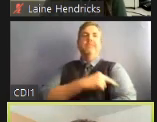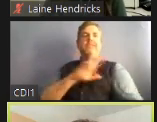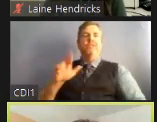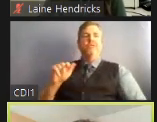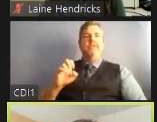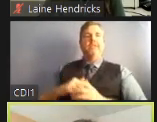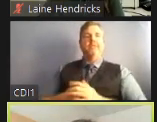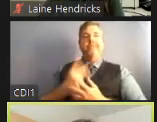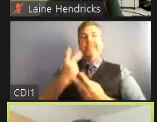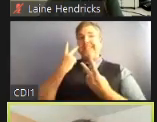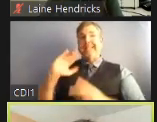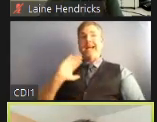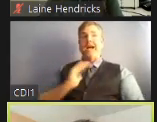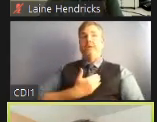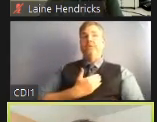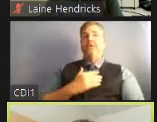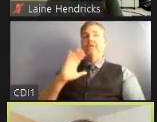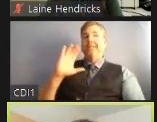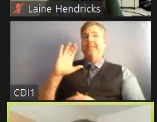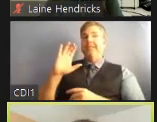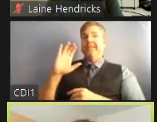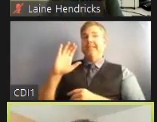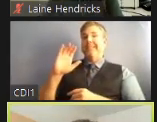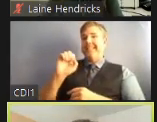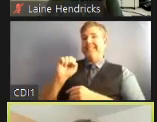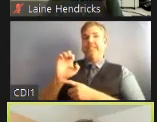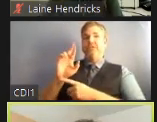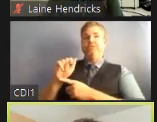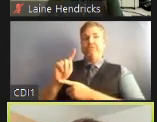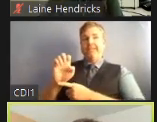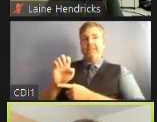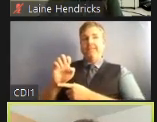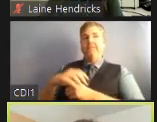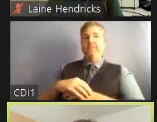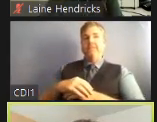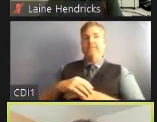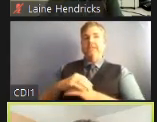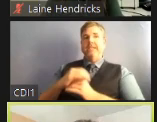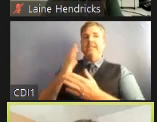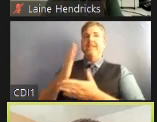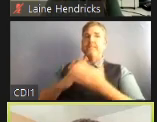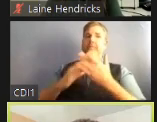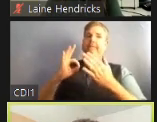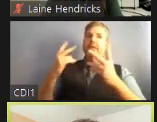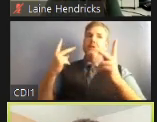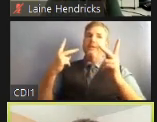among the highest in the Bay Area. Right now, that number per 100,000